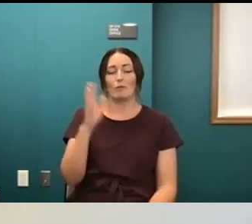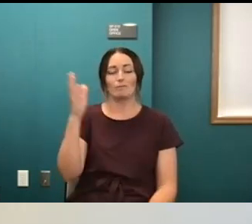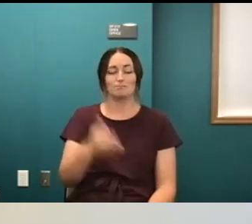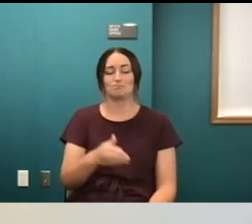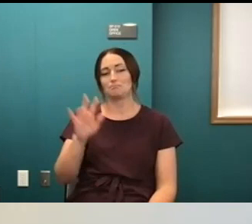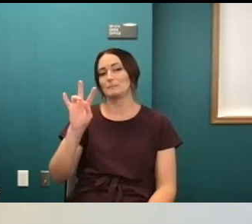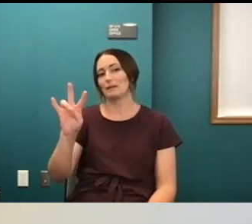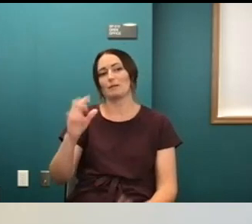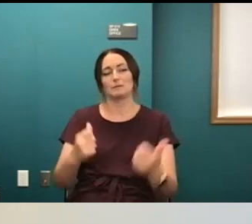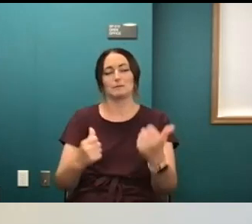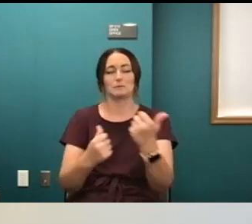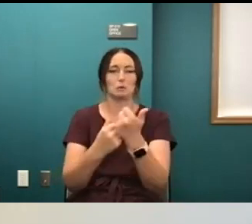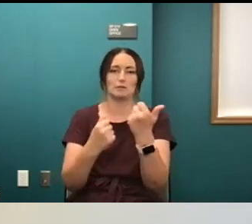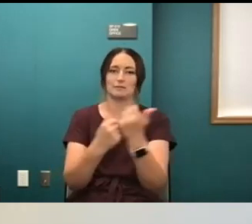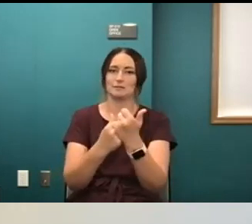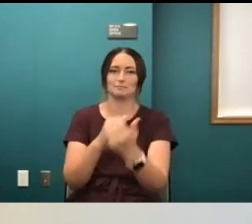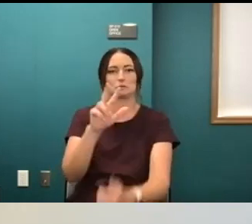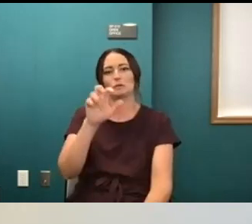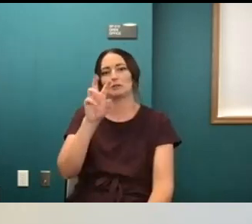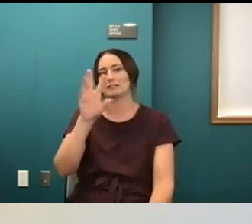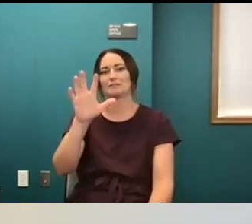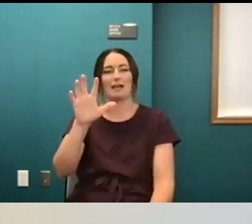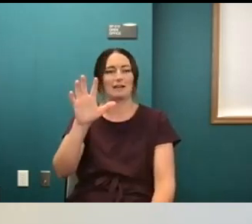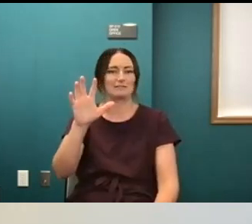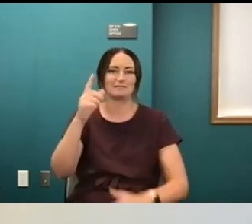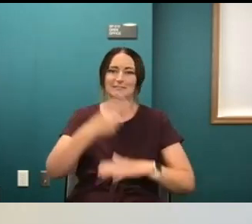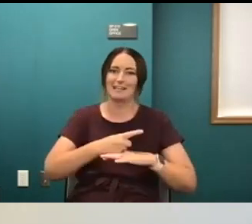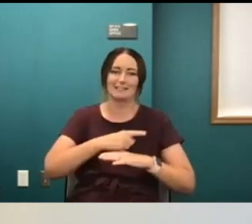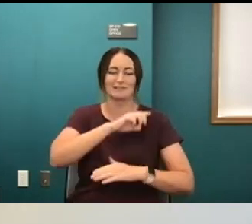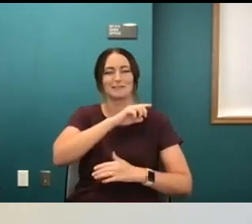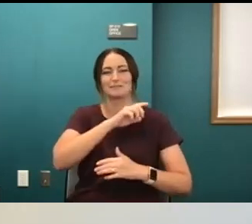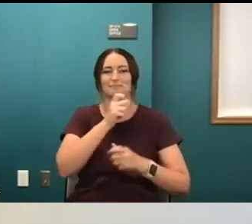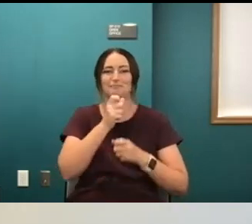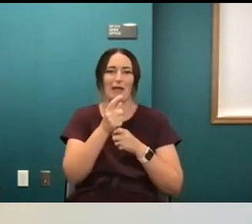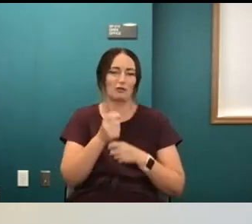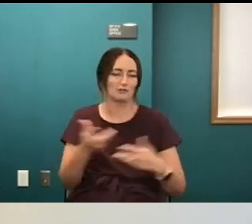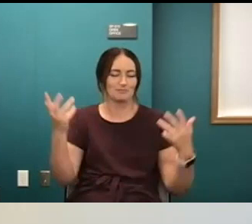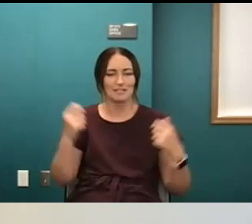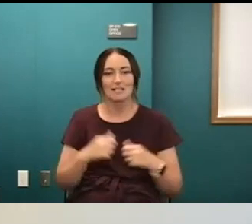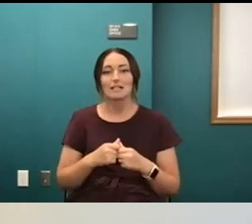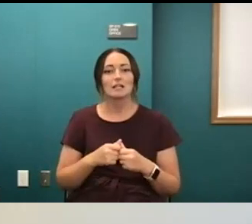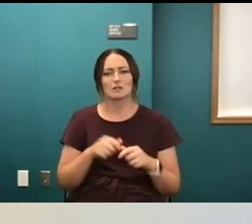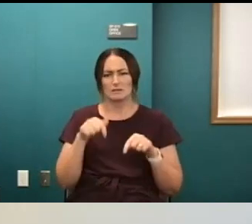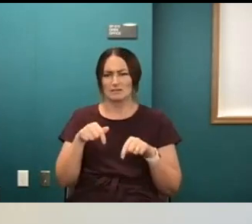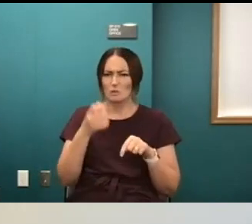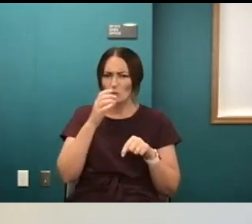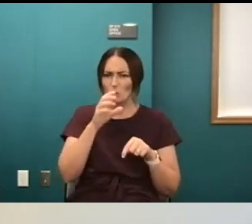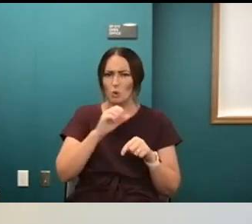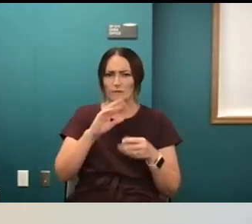support, 365 days a year. So you can call this is our old number. It's actually